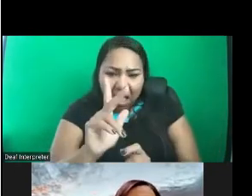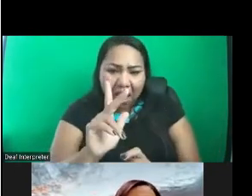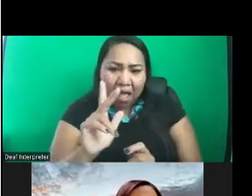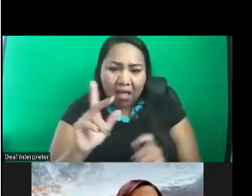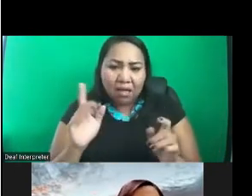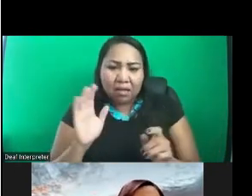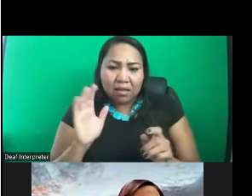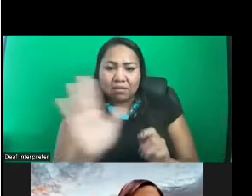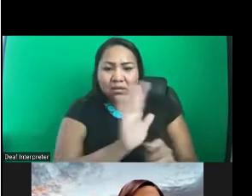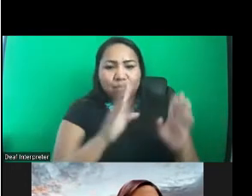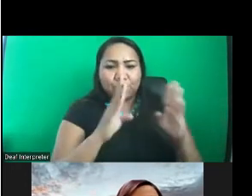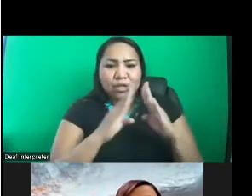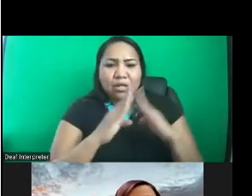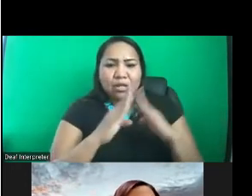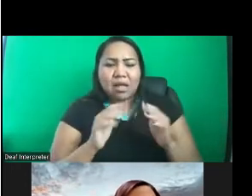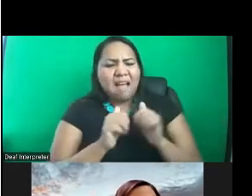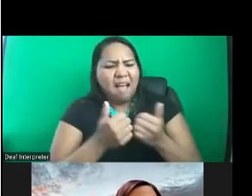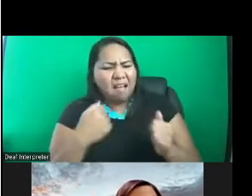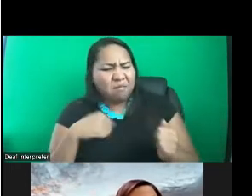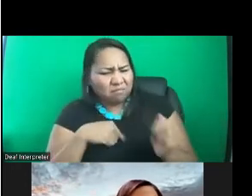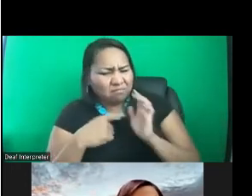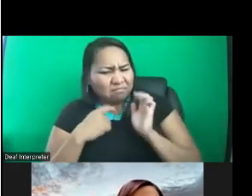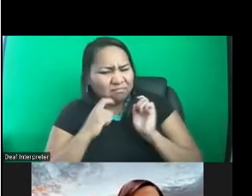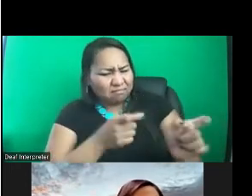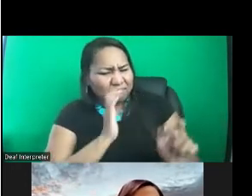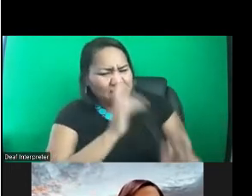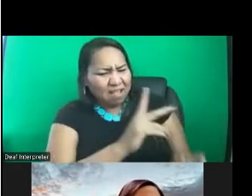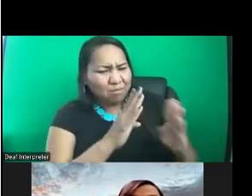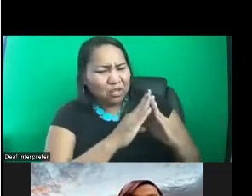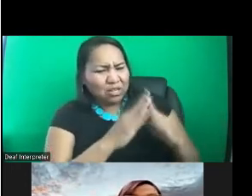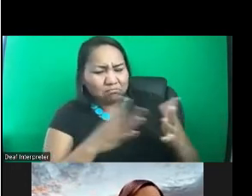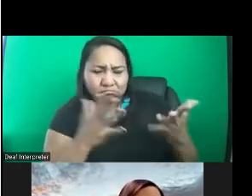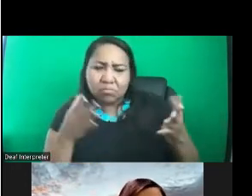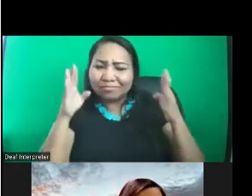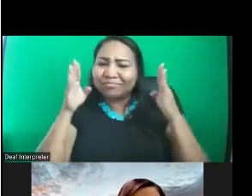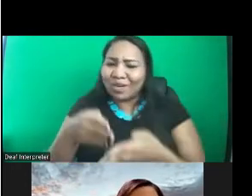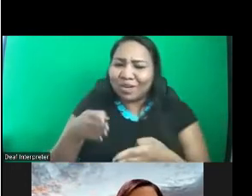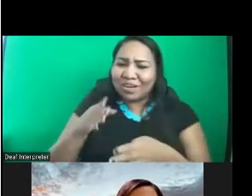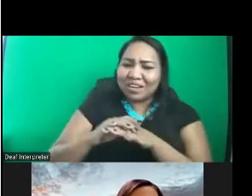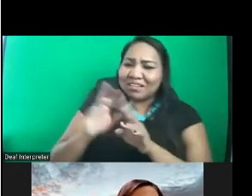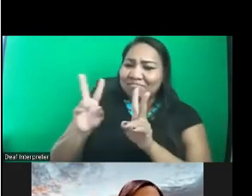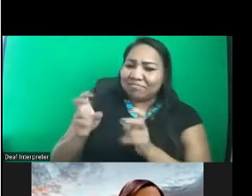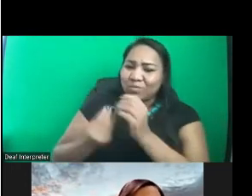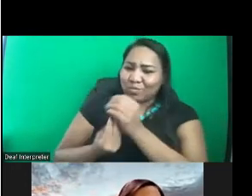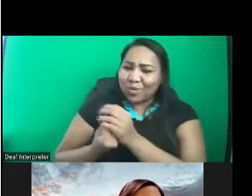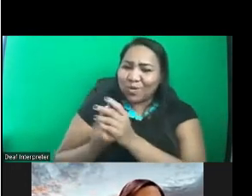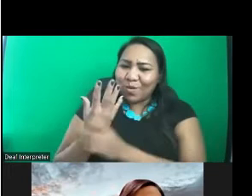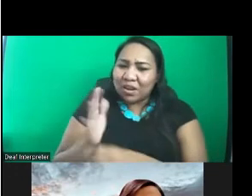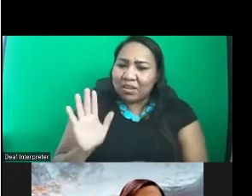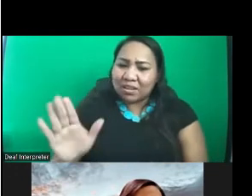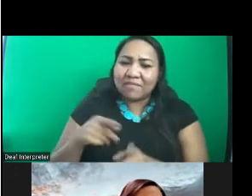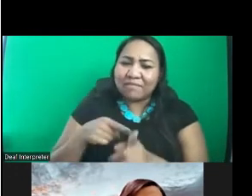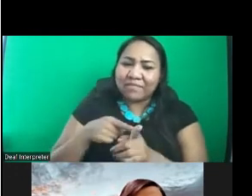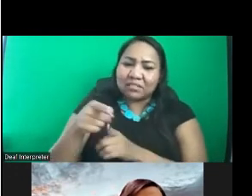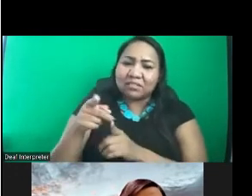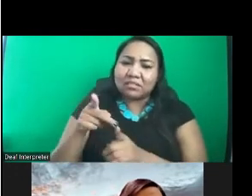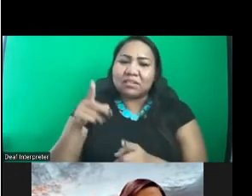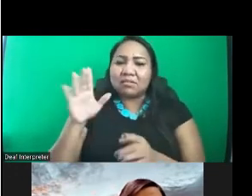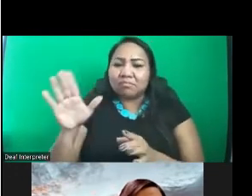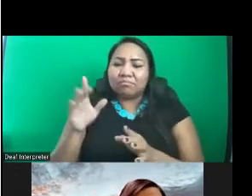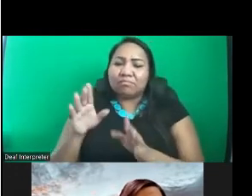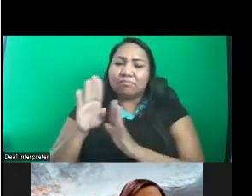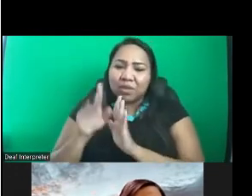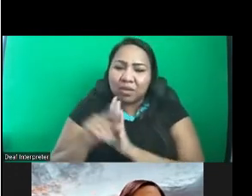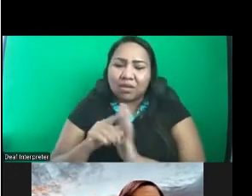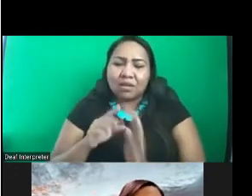we give back to our community, but still focus on that whole thing of, growing their professional development, their personal development, and